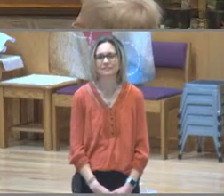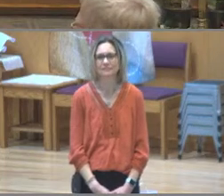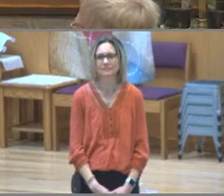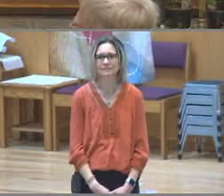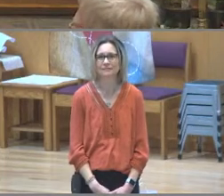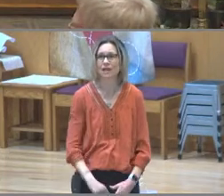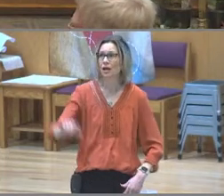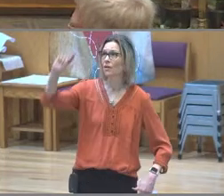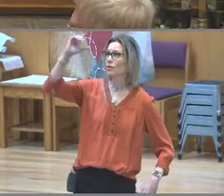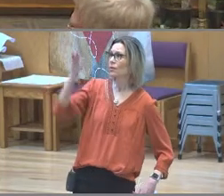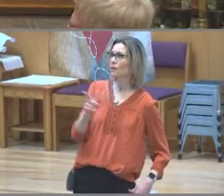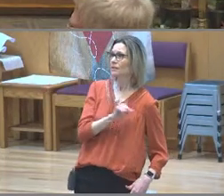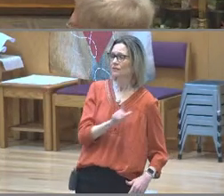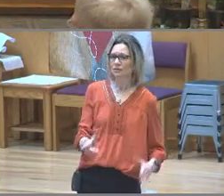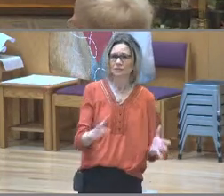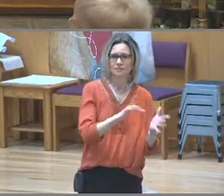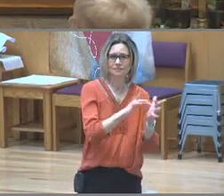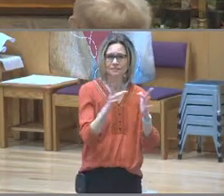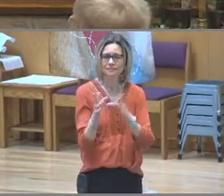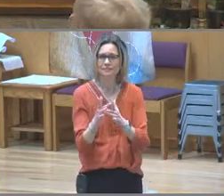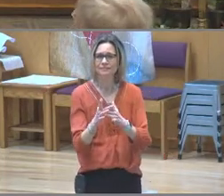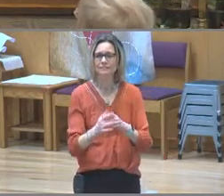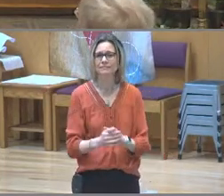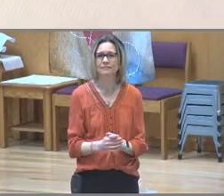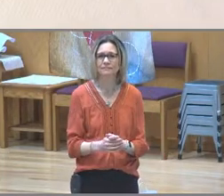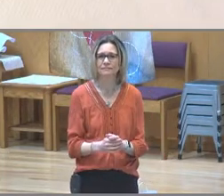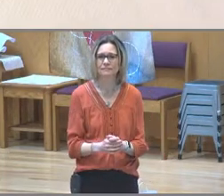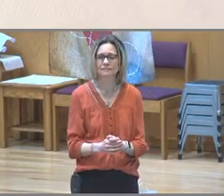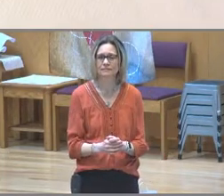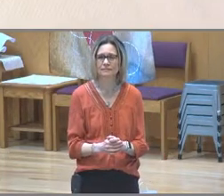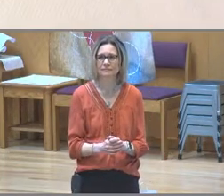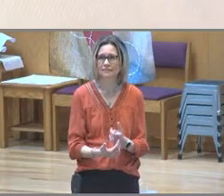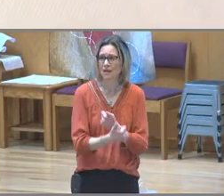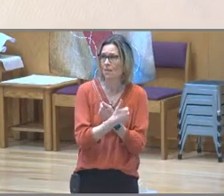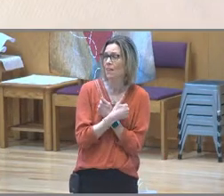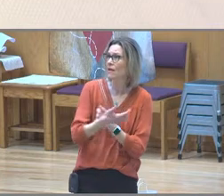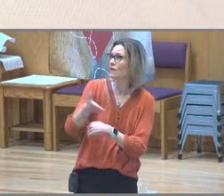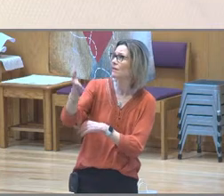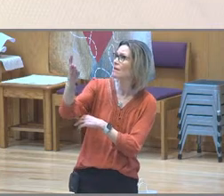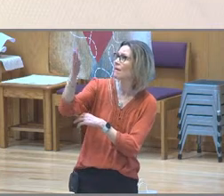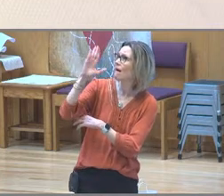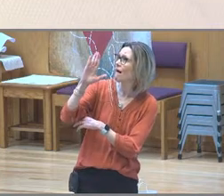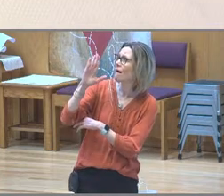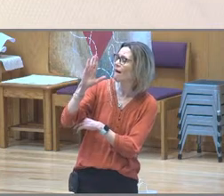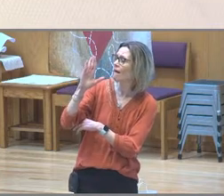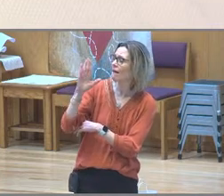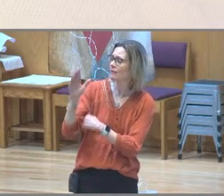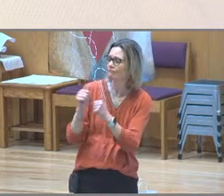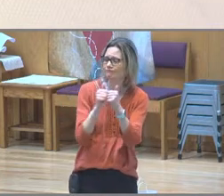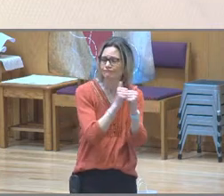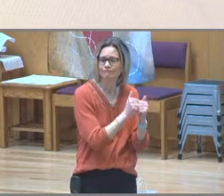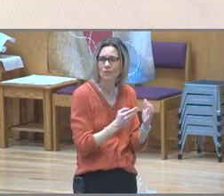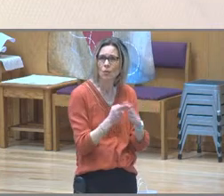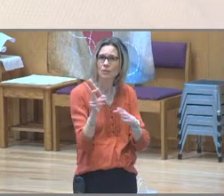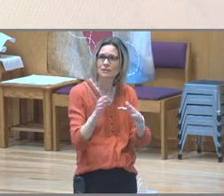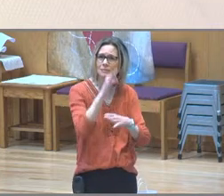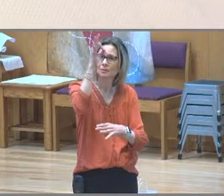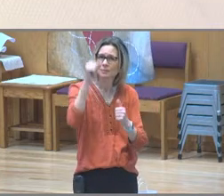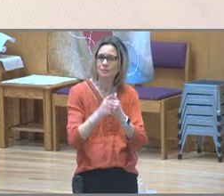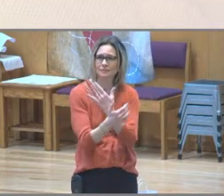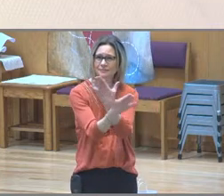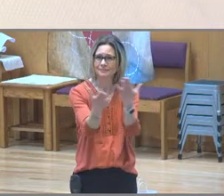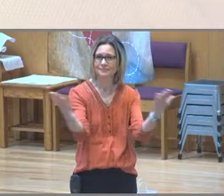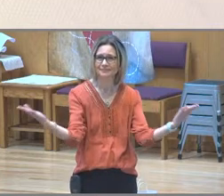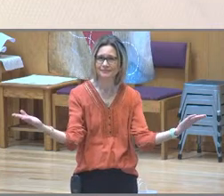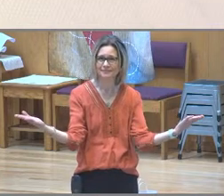The grace of our Lord Jesus Christ, the love of God, and the communion of the Holy Spirit be